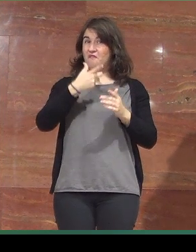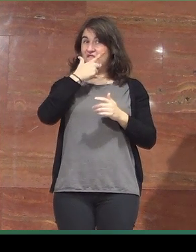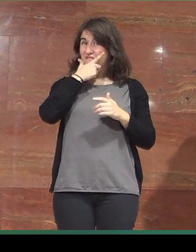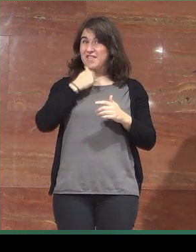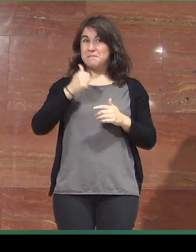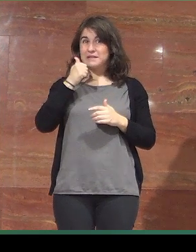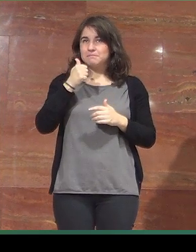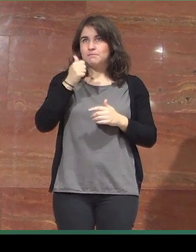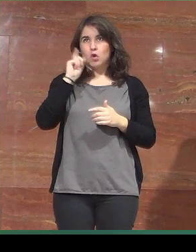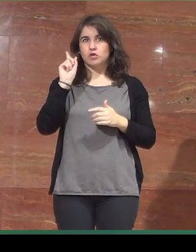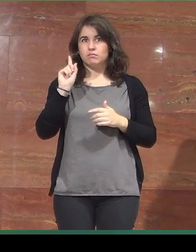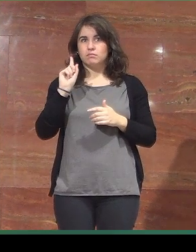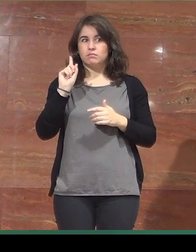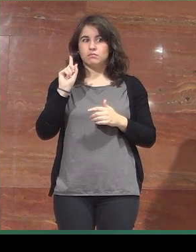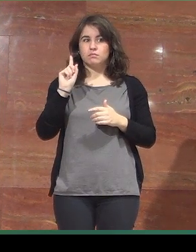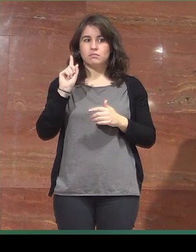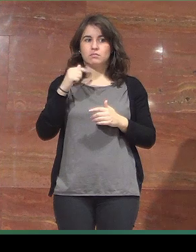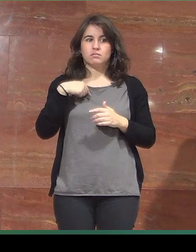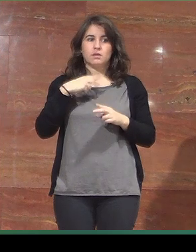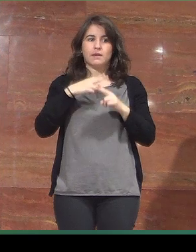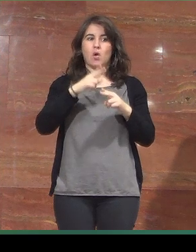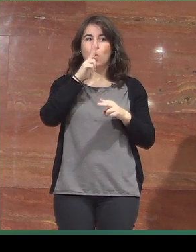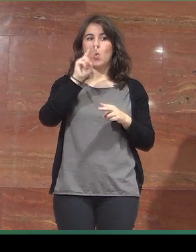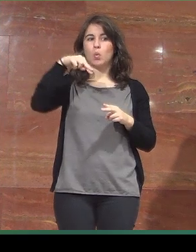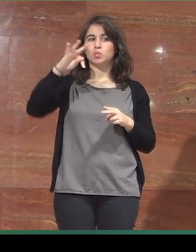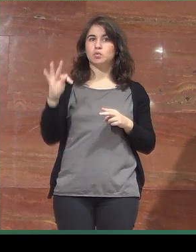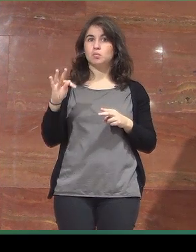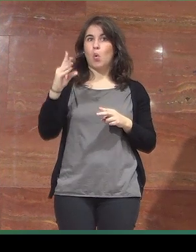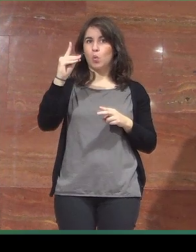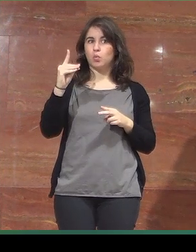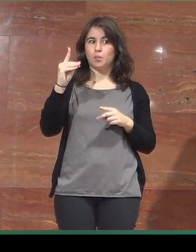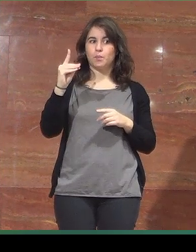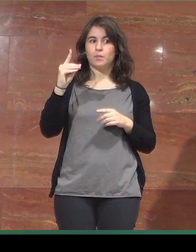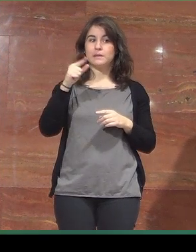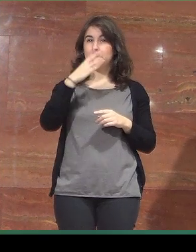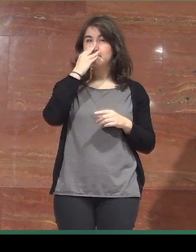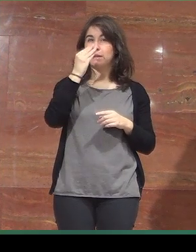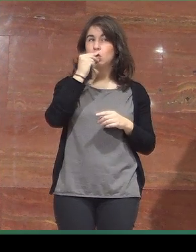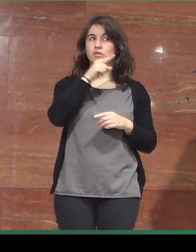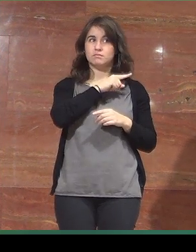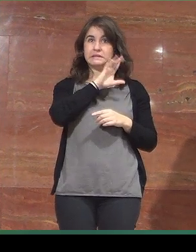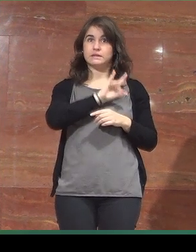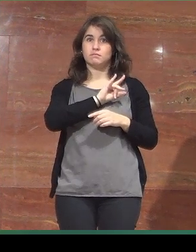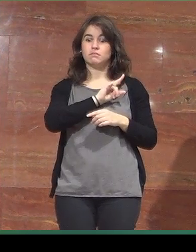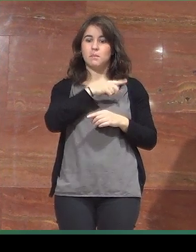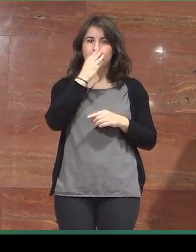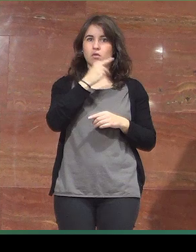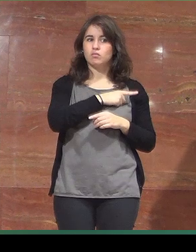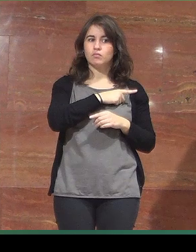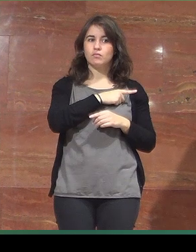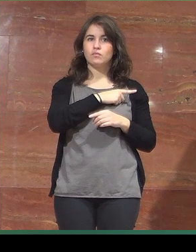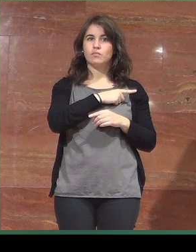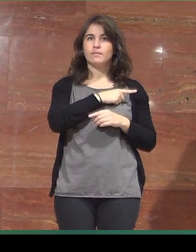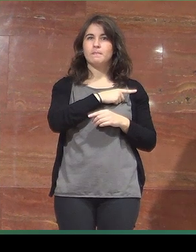dog. This is a dog, yes, when we learn the draw, but at